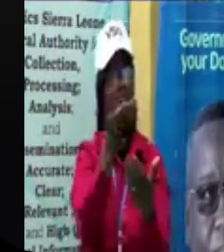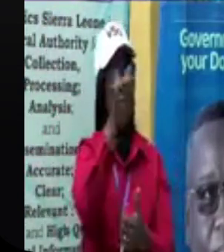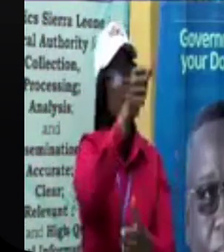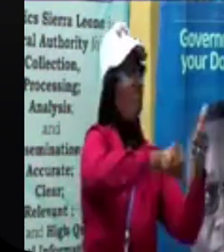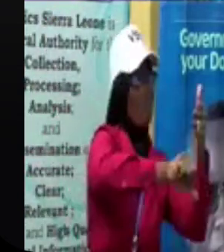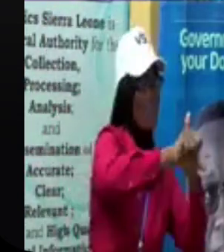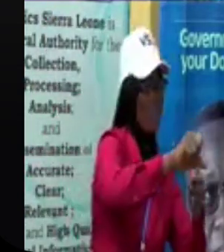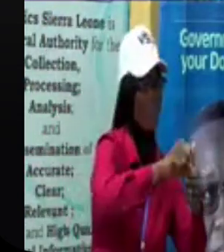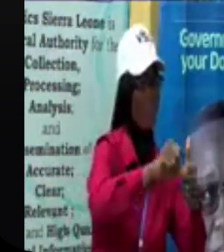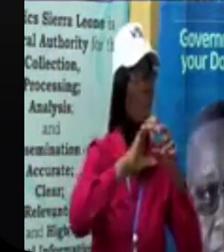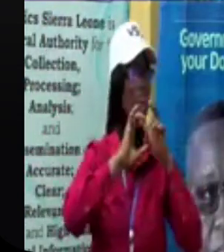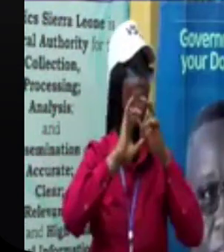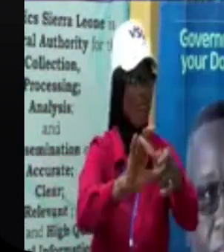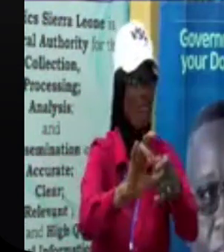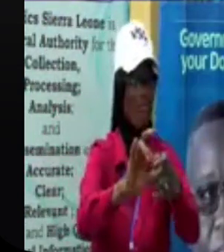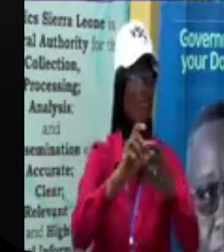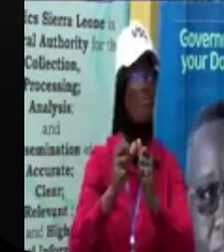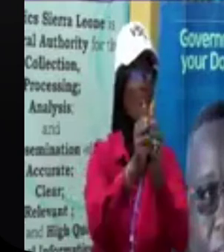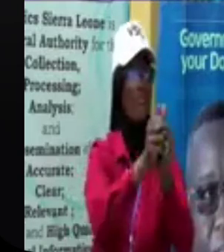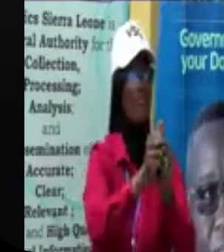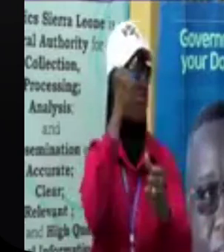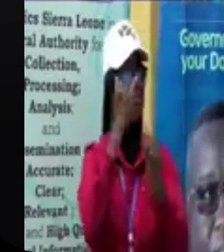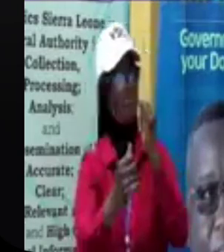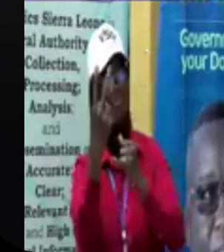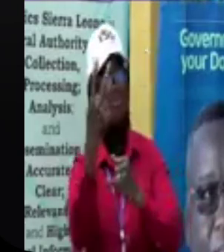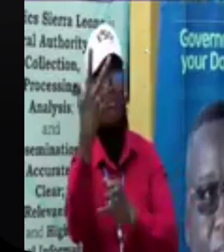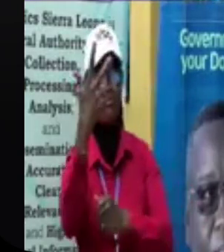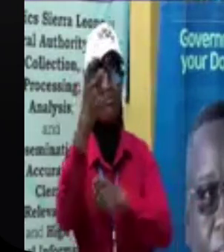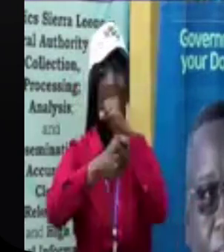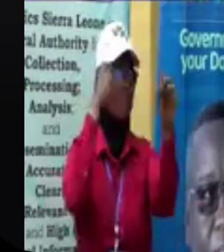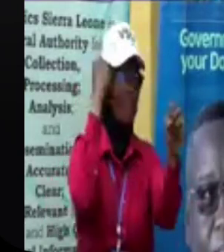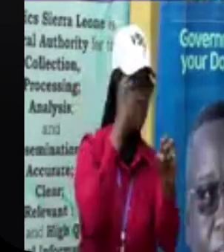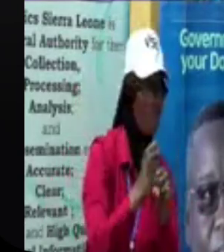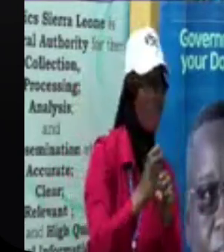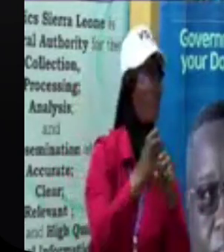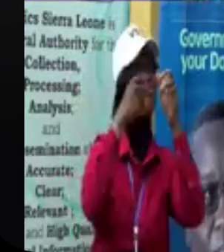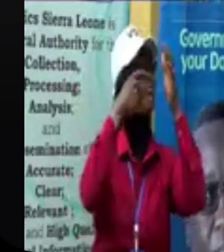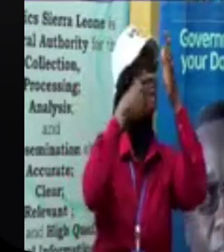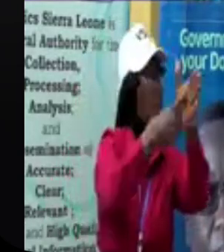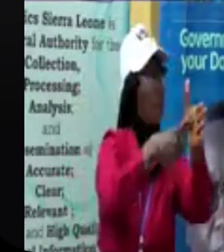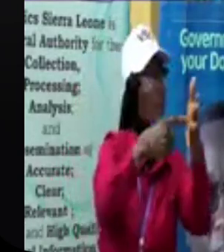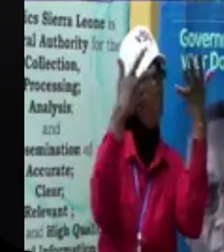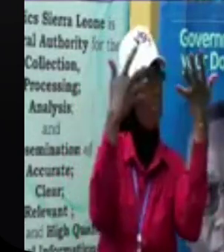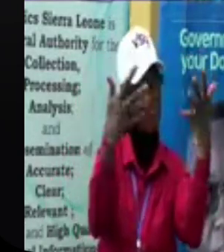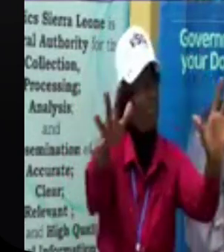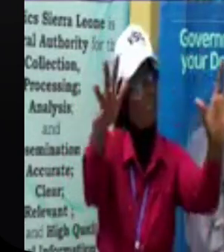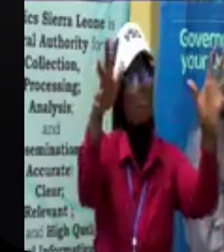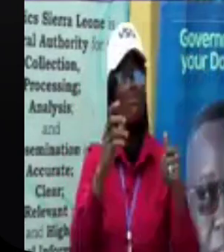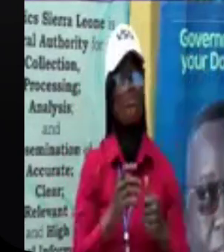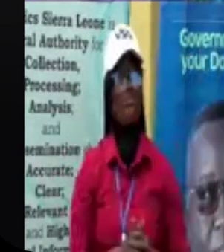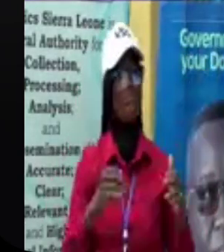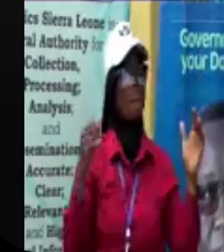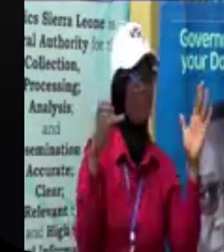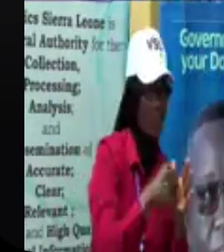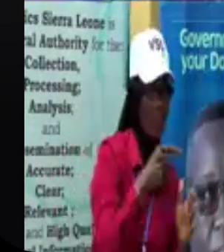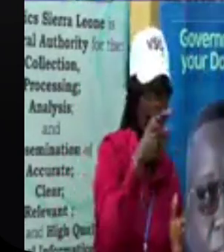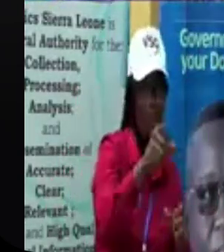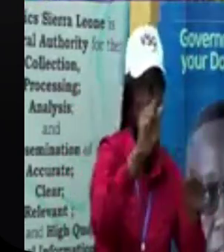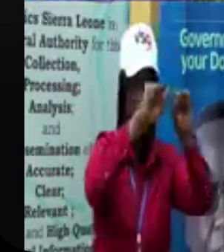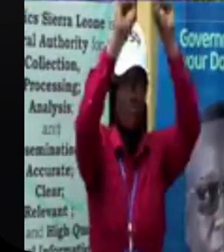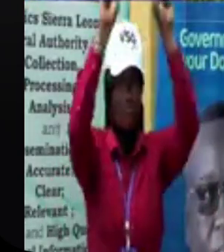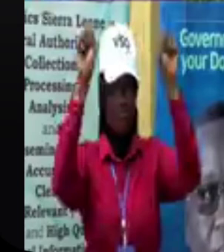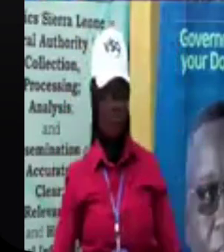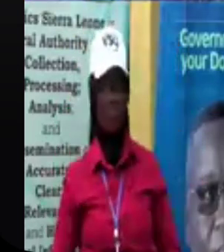of coordination. I mean, the last 2 to 3 years, we don't introduce or reintroduce this structure that we